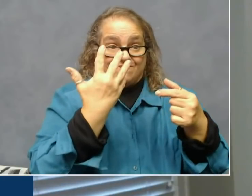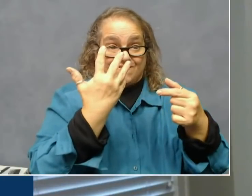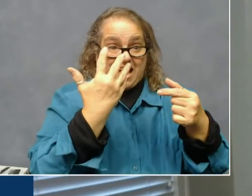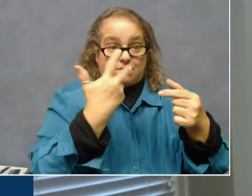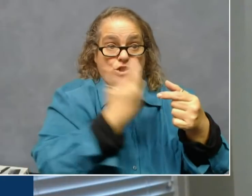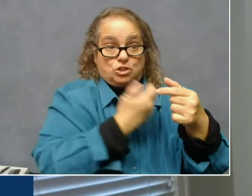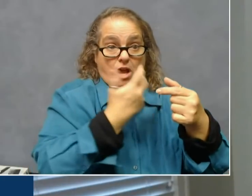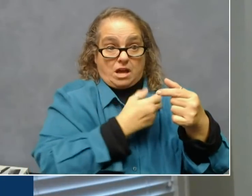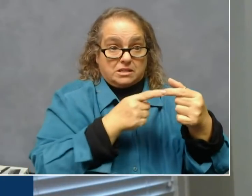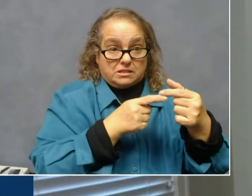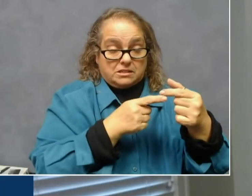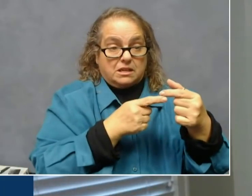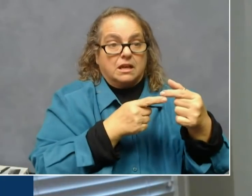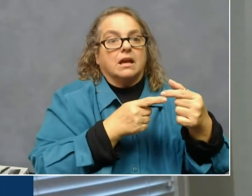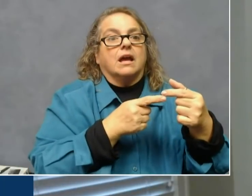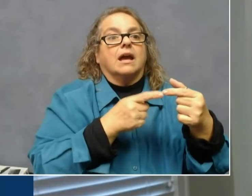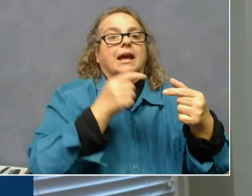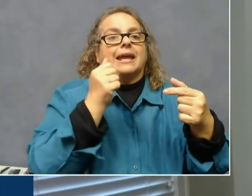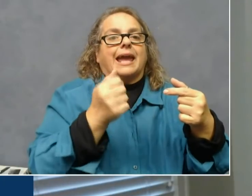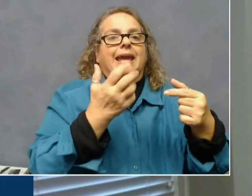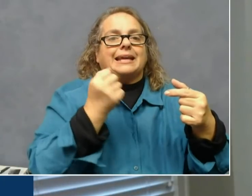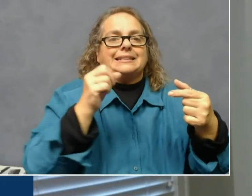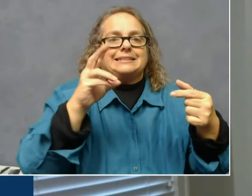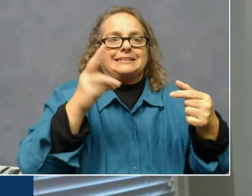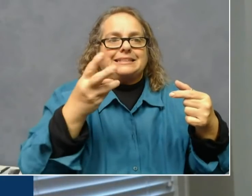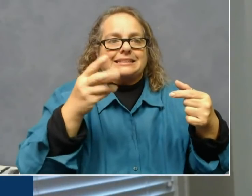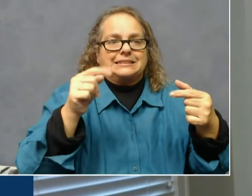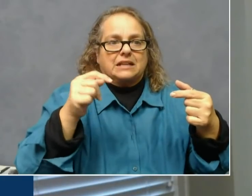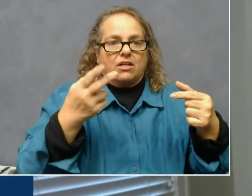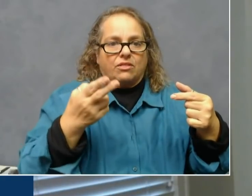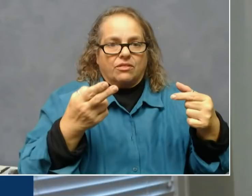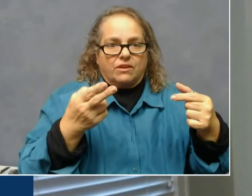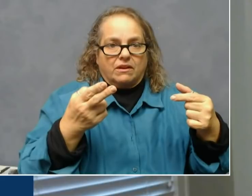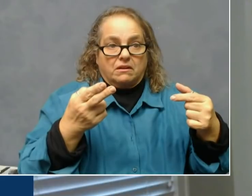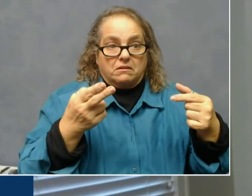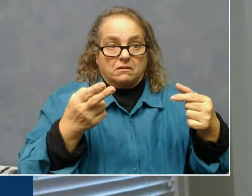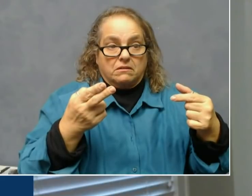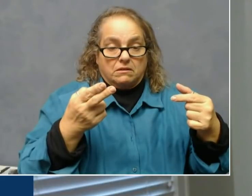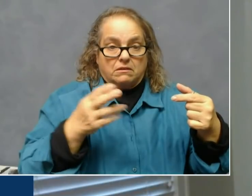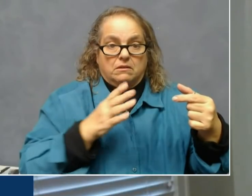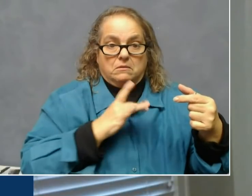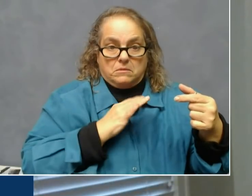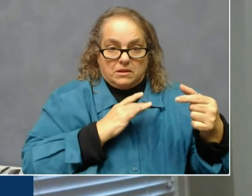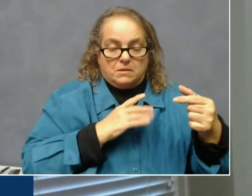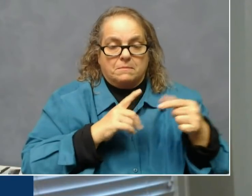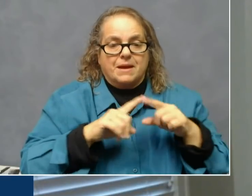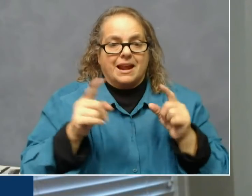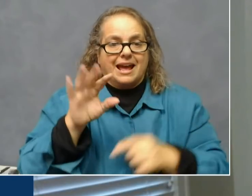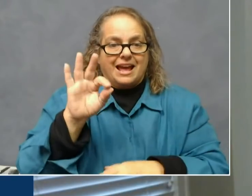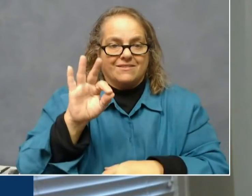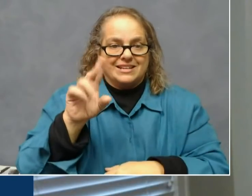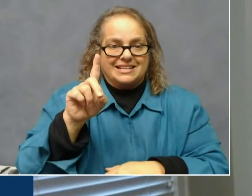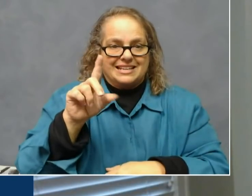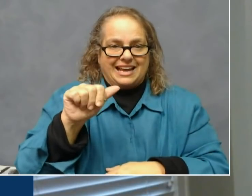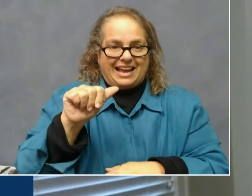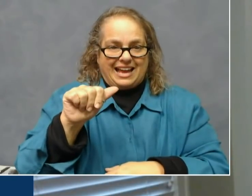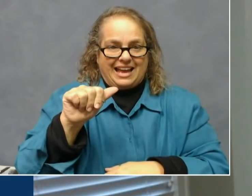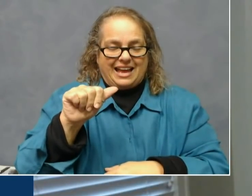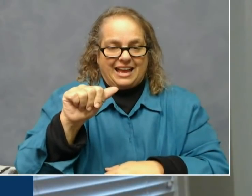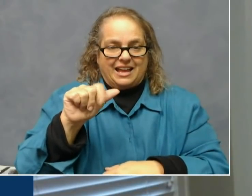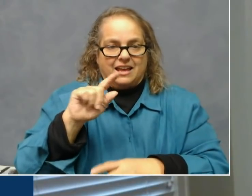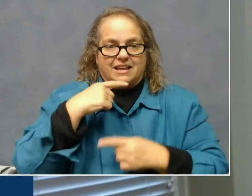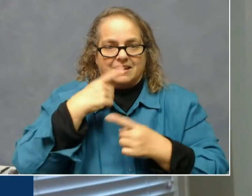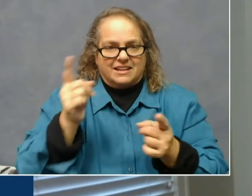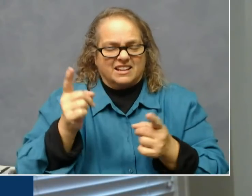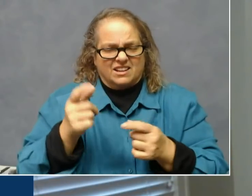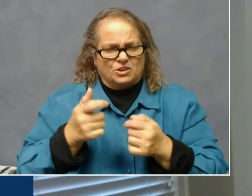material beyond that. The FDA issued some tweets. Even for me, it seems odd that Twitter has become